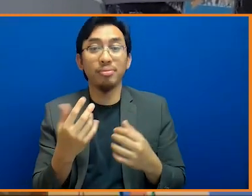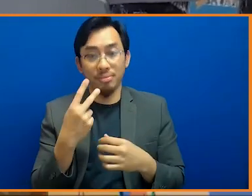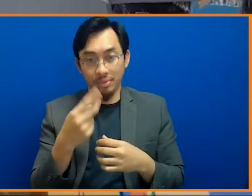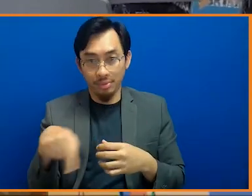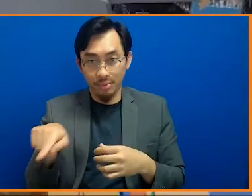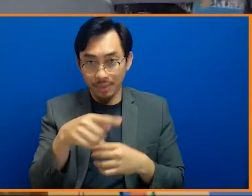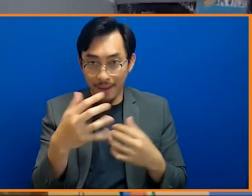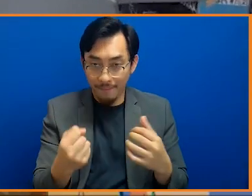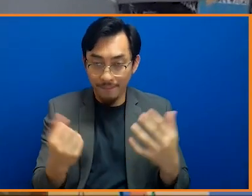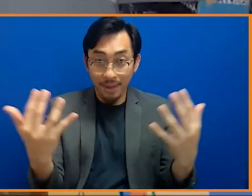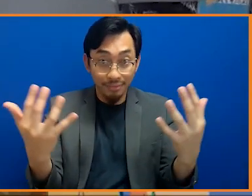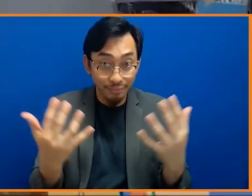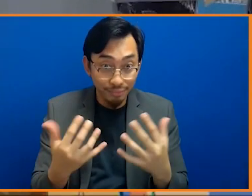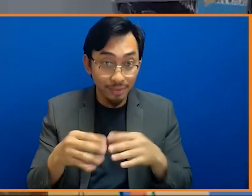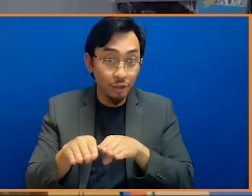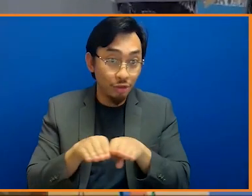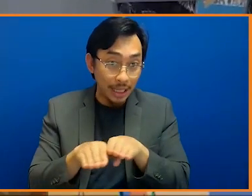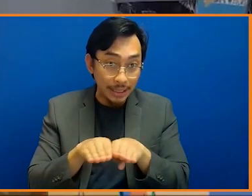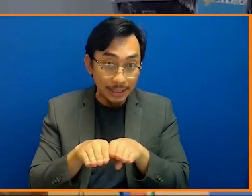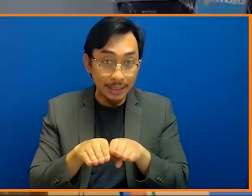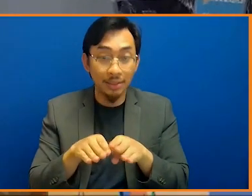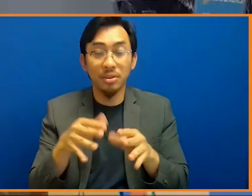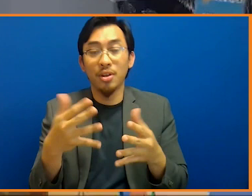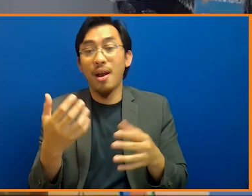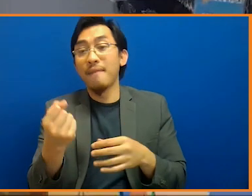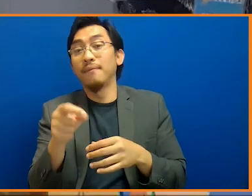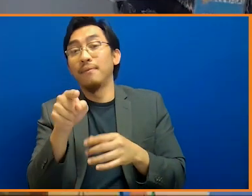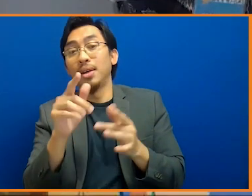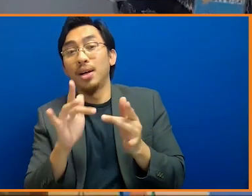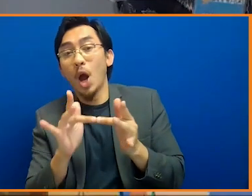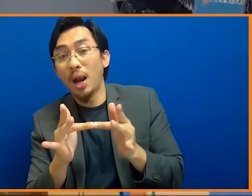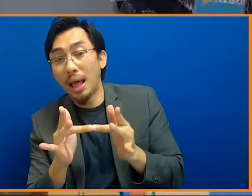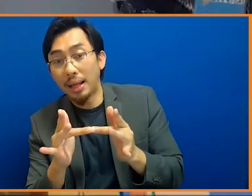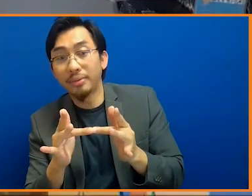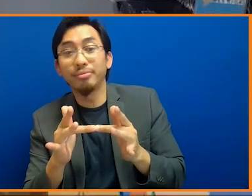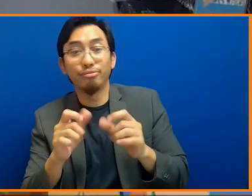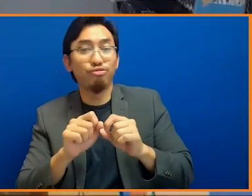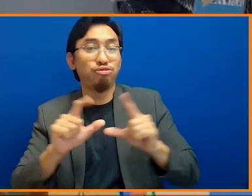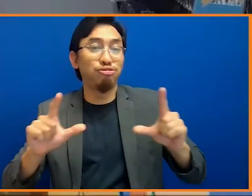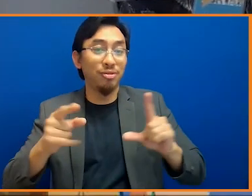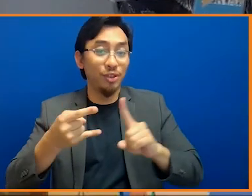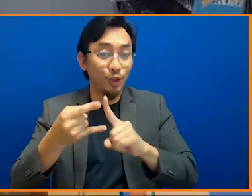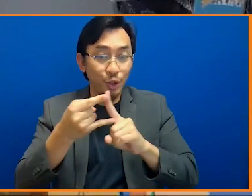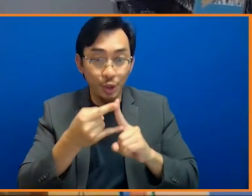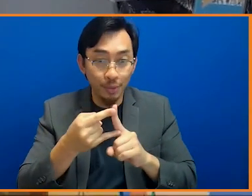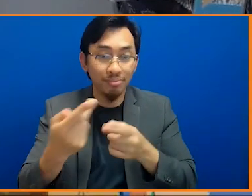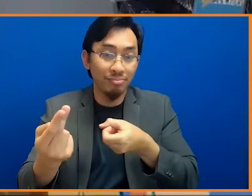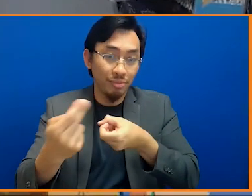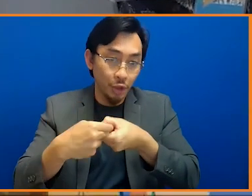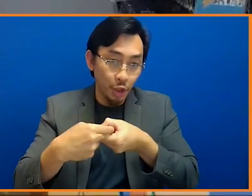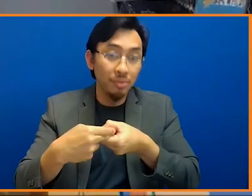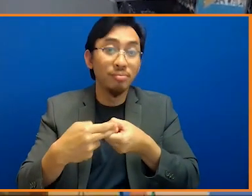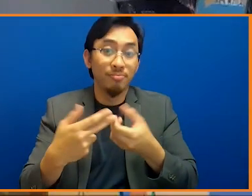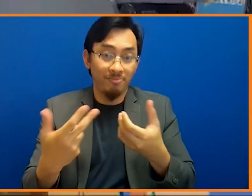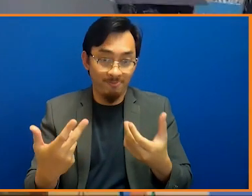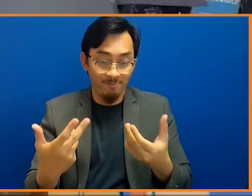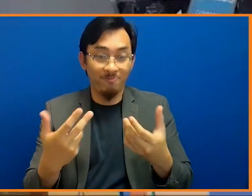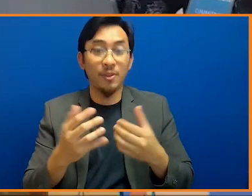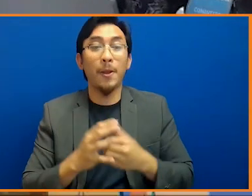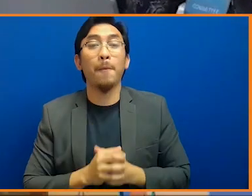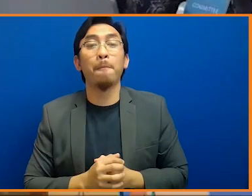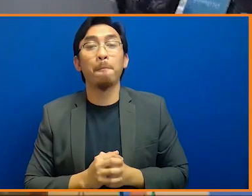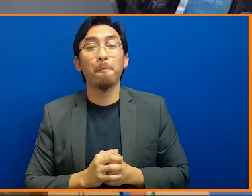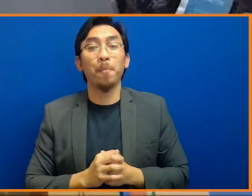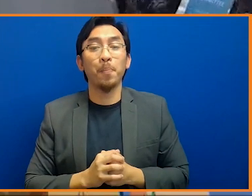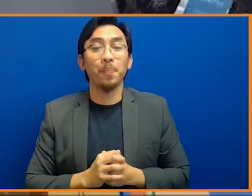that you will attend the training. For the online participant, need to join the training as on schedule, as well